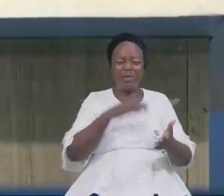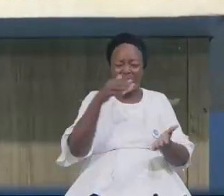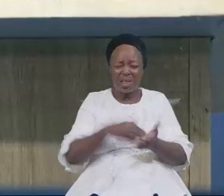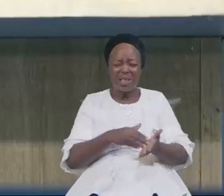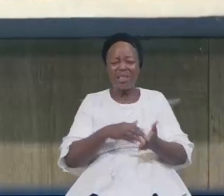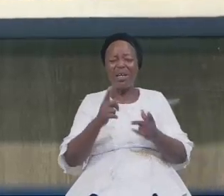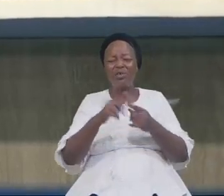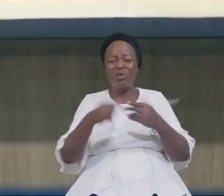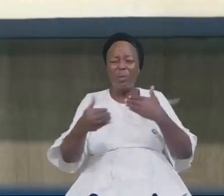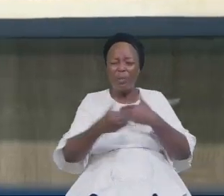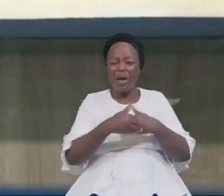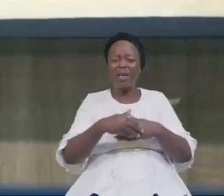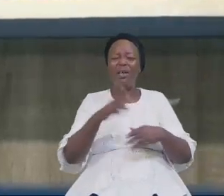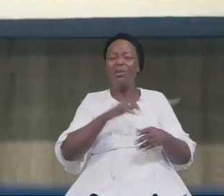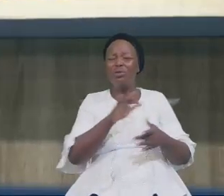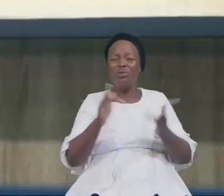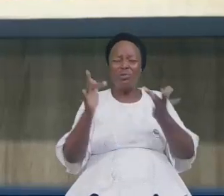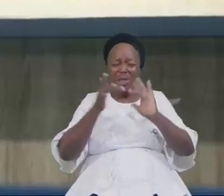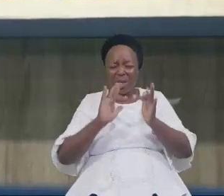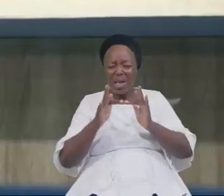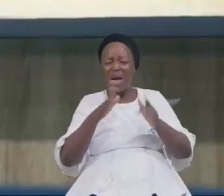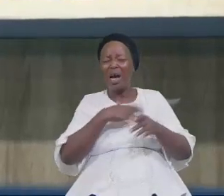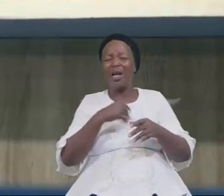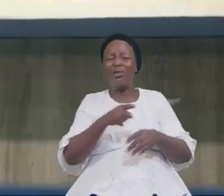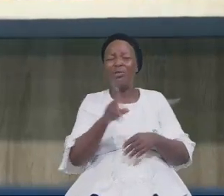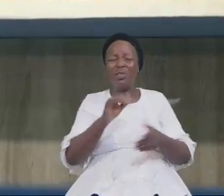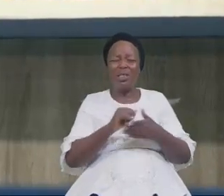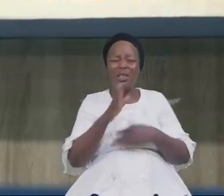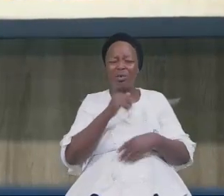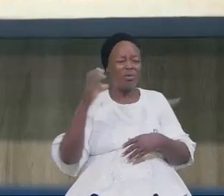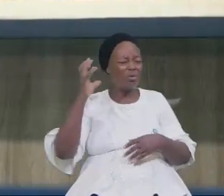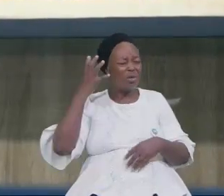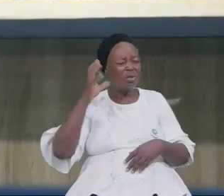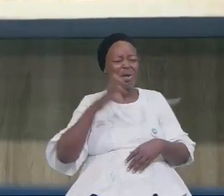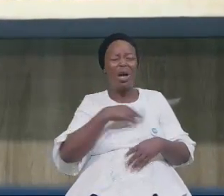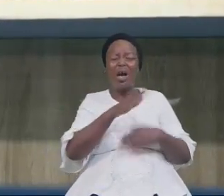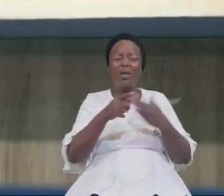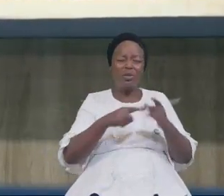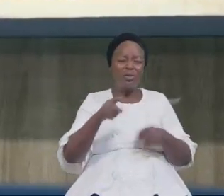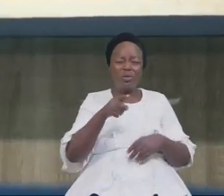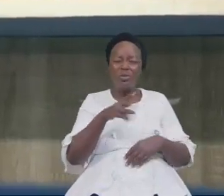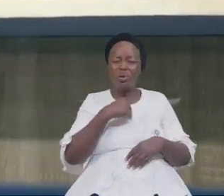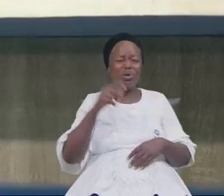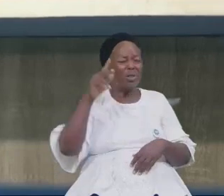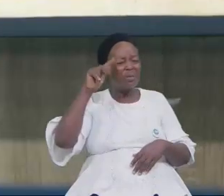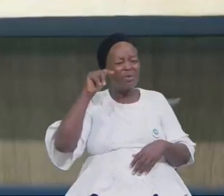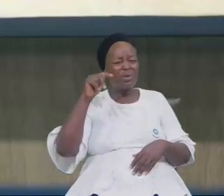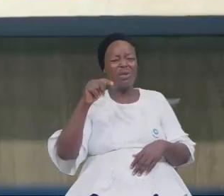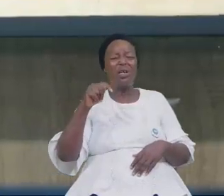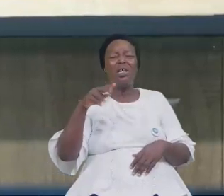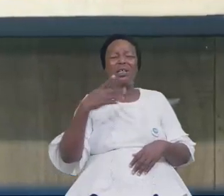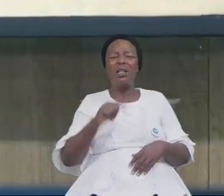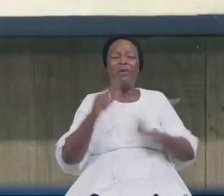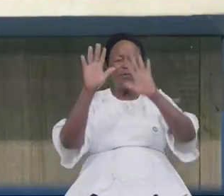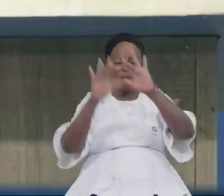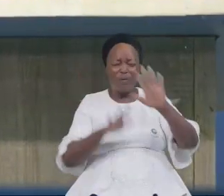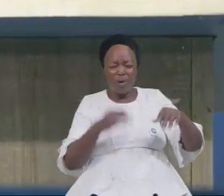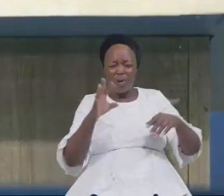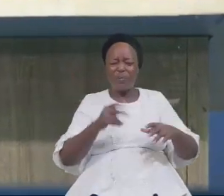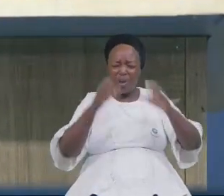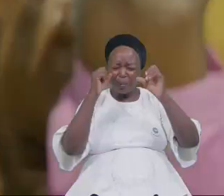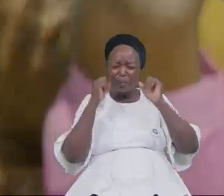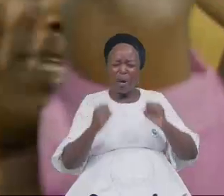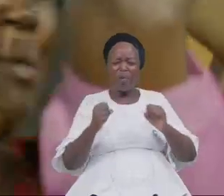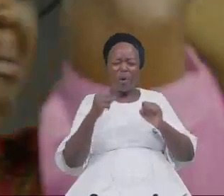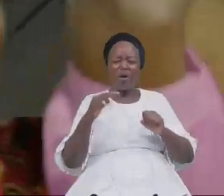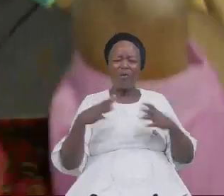back, those online and those on radio and those on the television, the flow of the power of